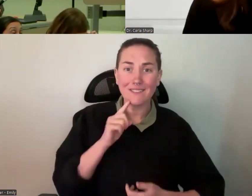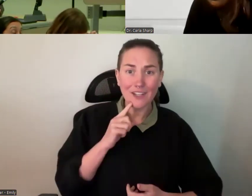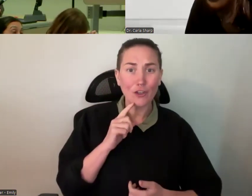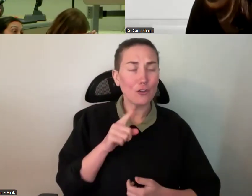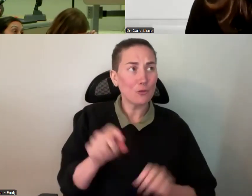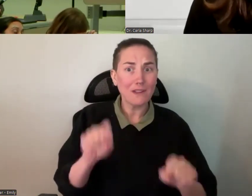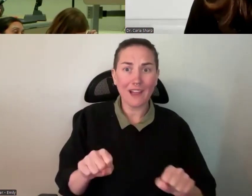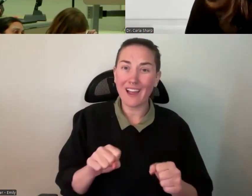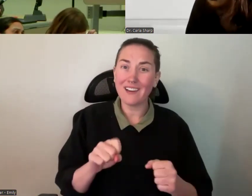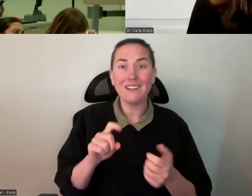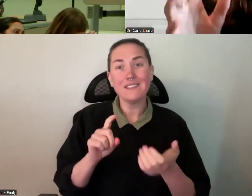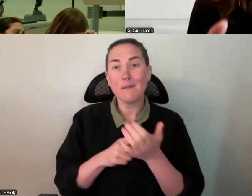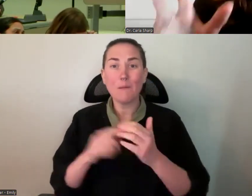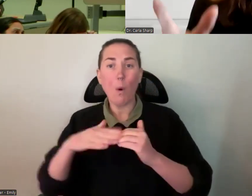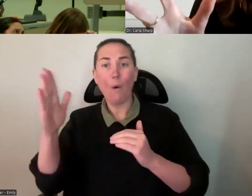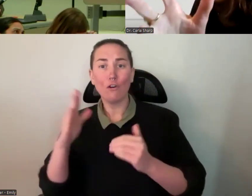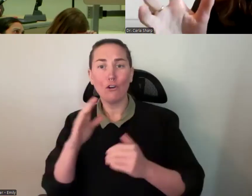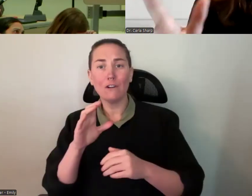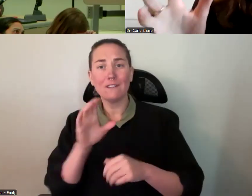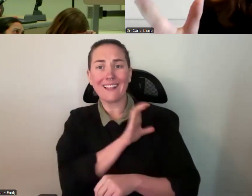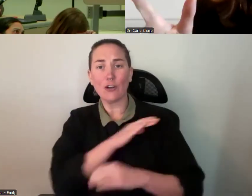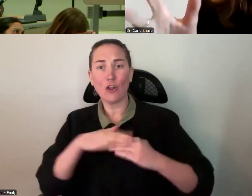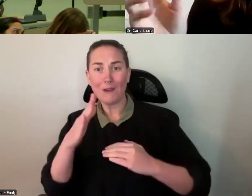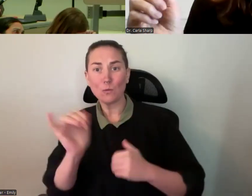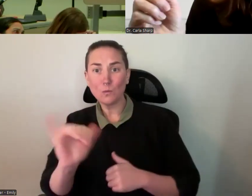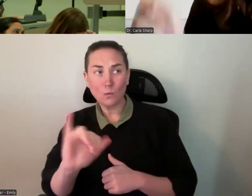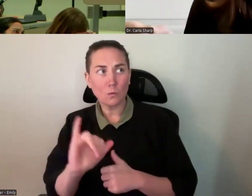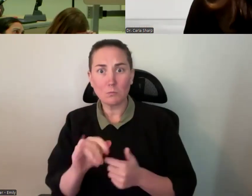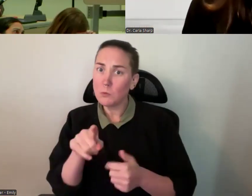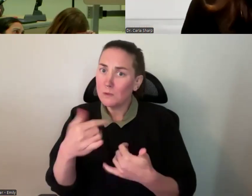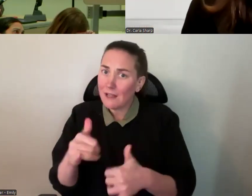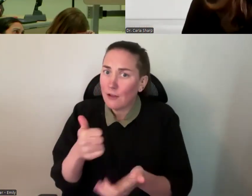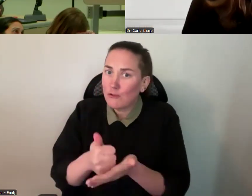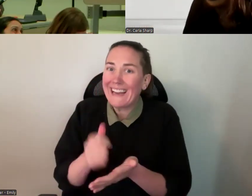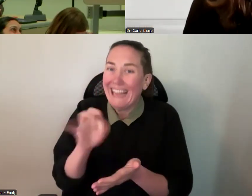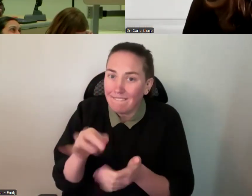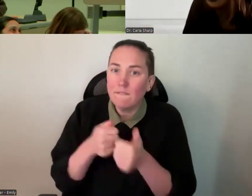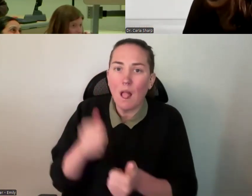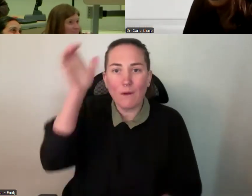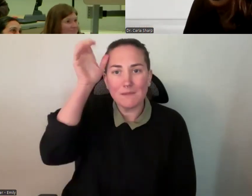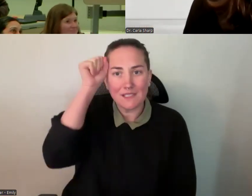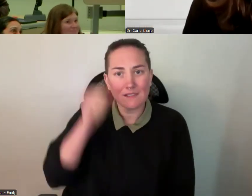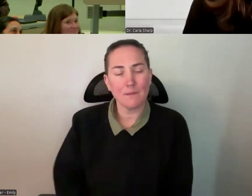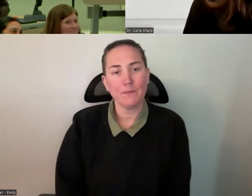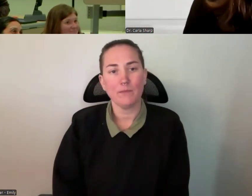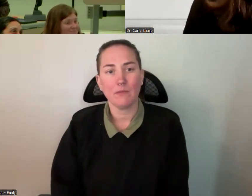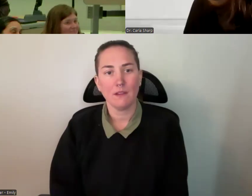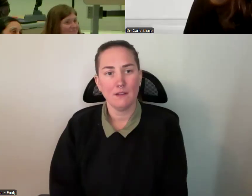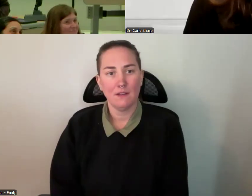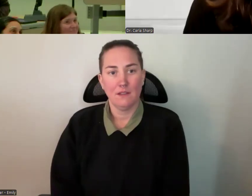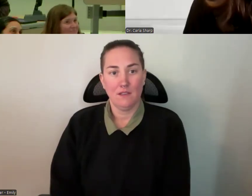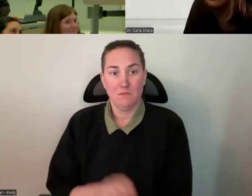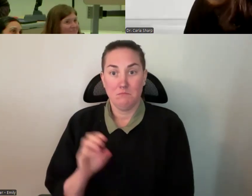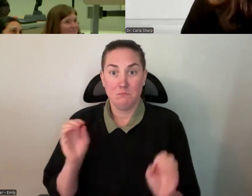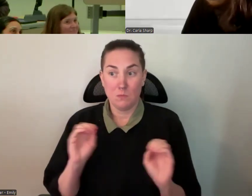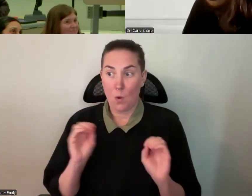people above clinical threshold, you can treat with good common sense. So I feel like